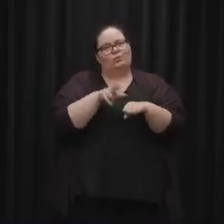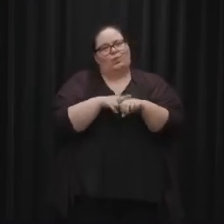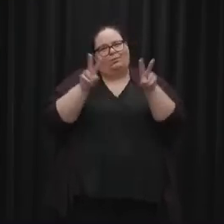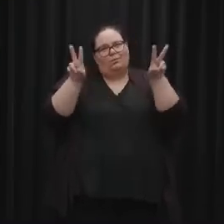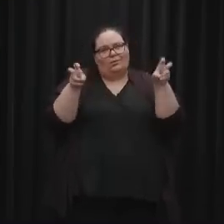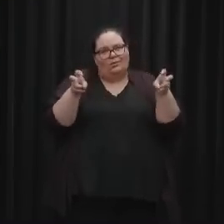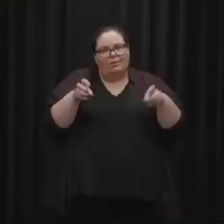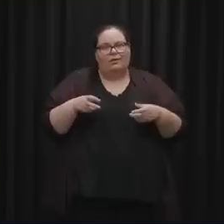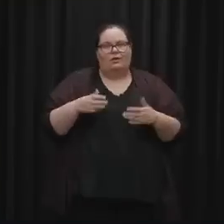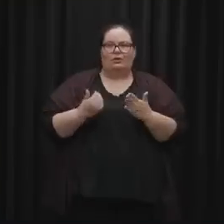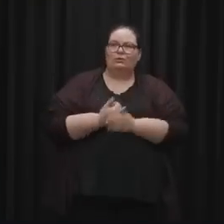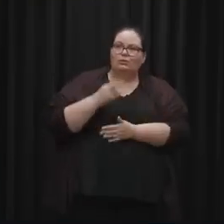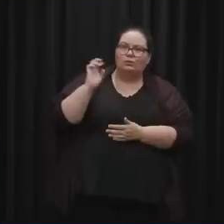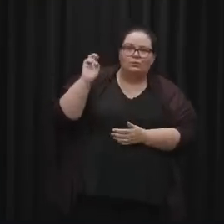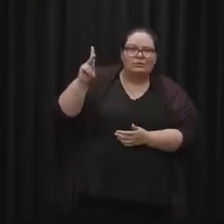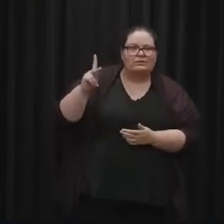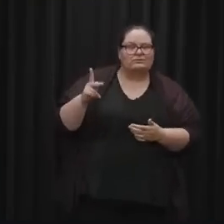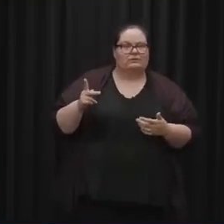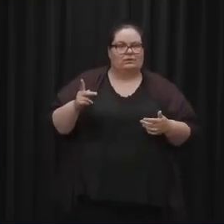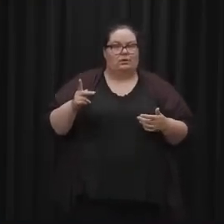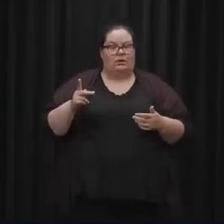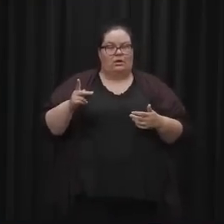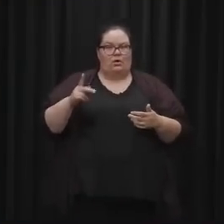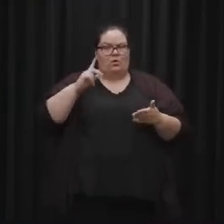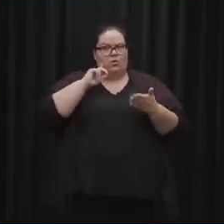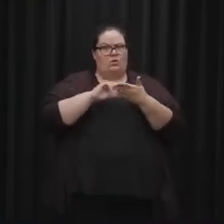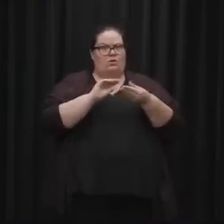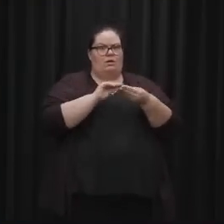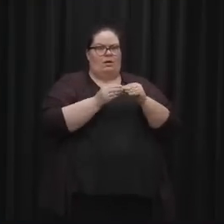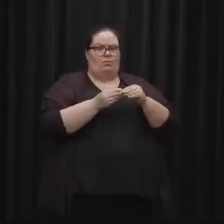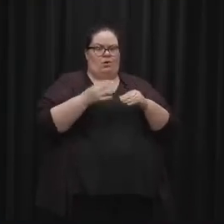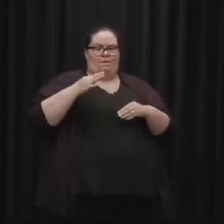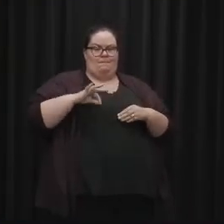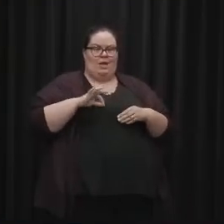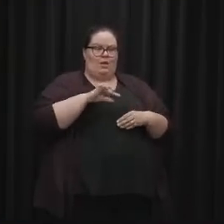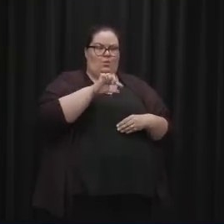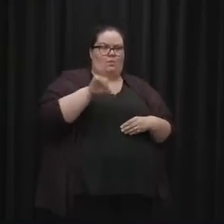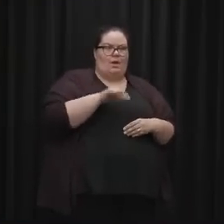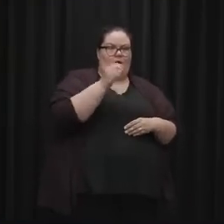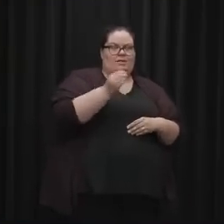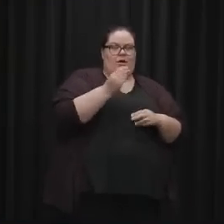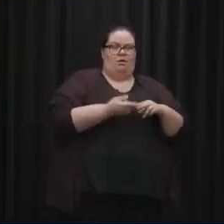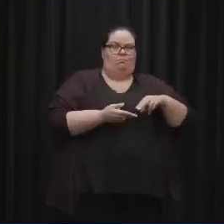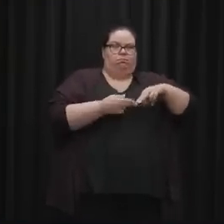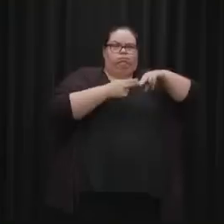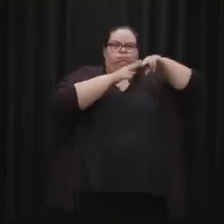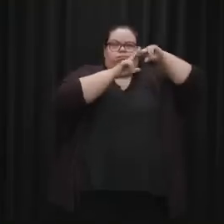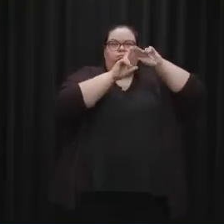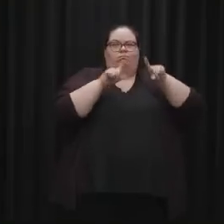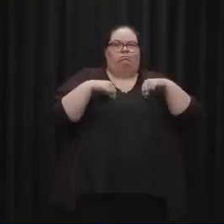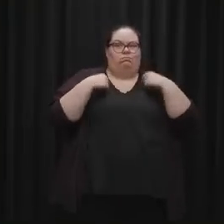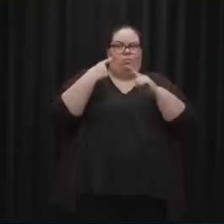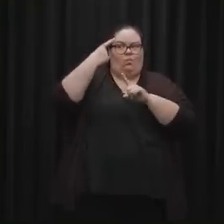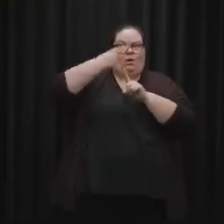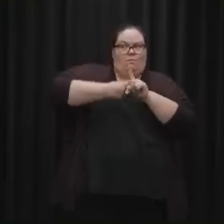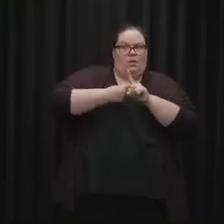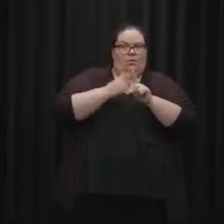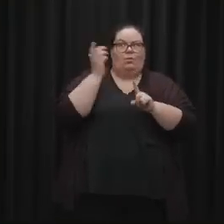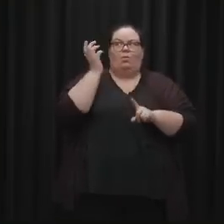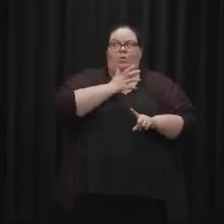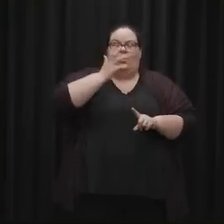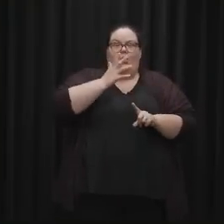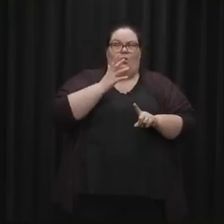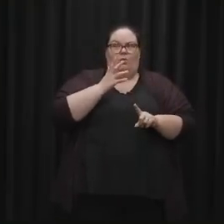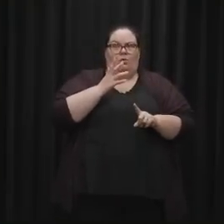to adjust to the new risks. The sudden rise in new cases in Maine, Quebec, Ontario, and elsewhere in the past month shows